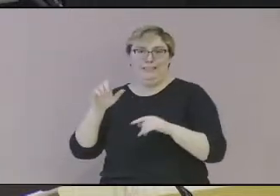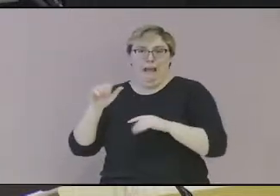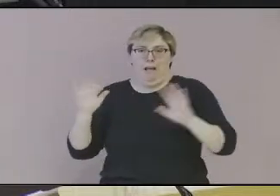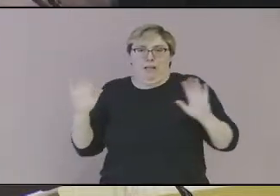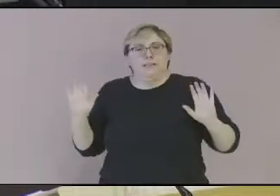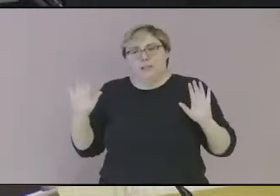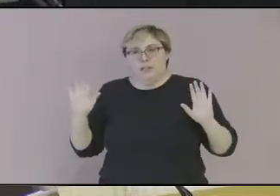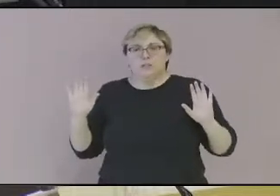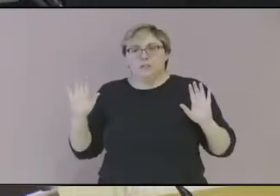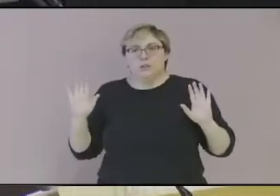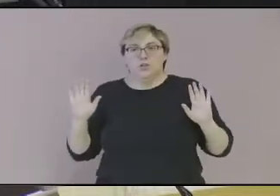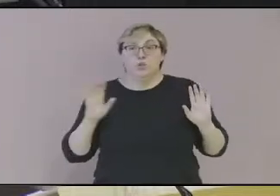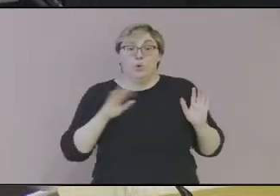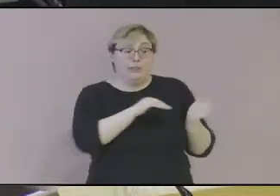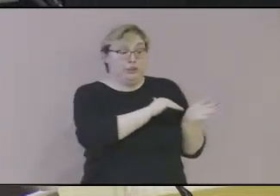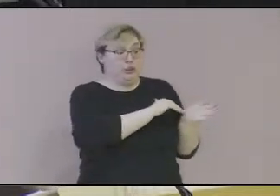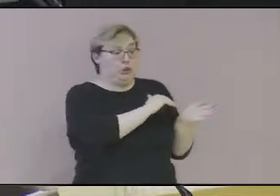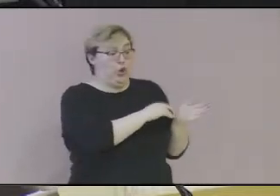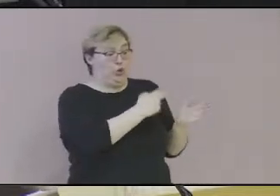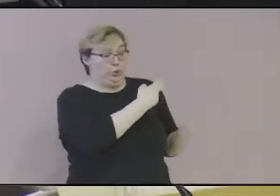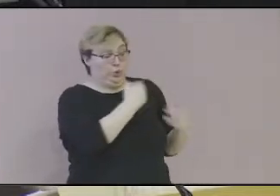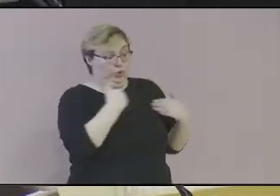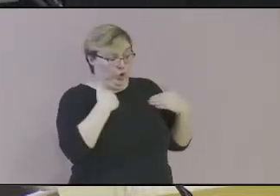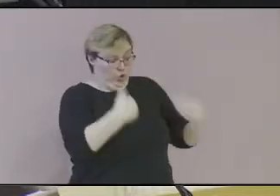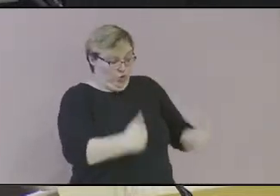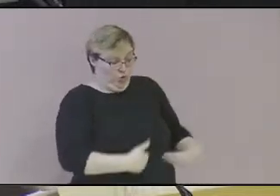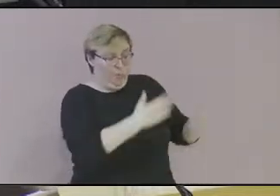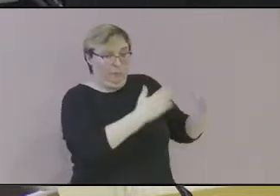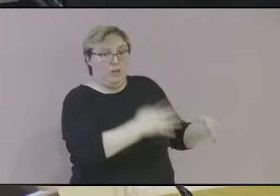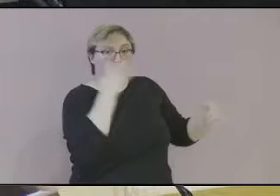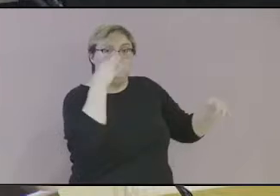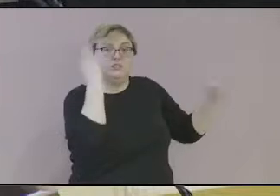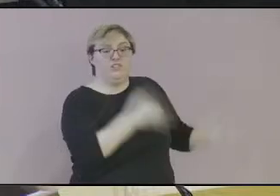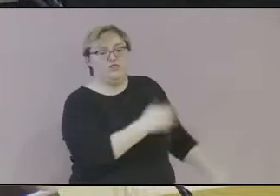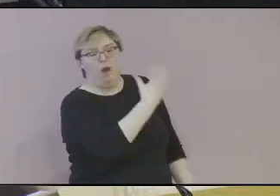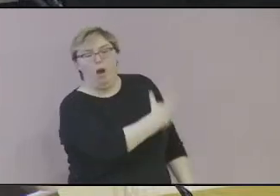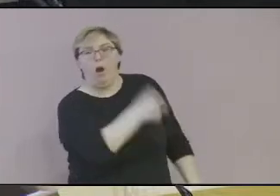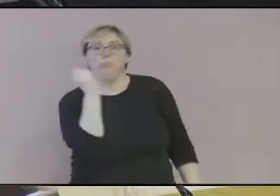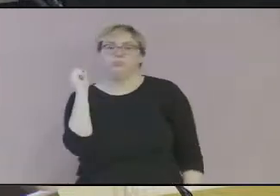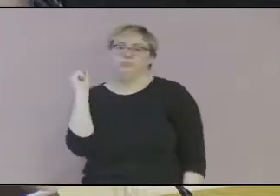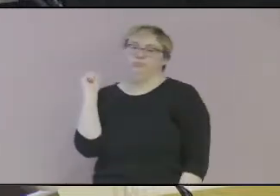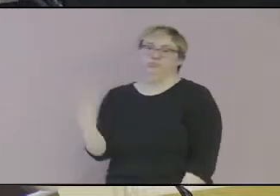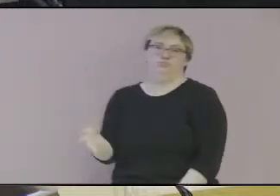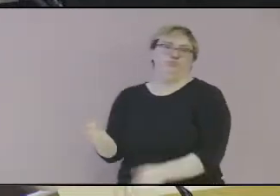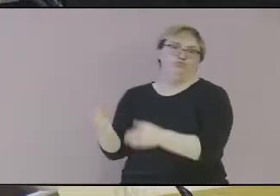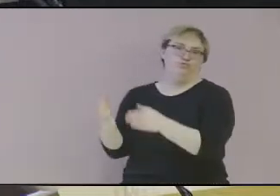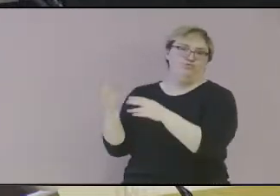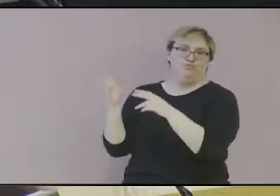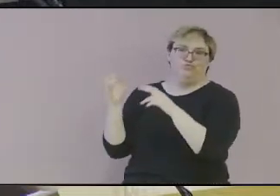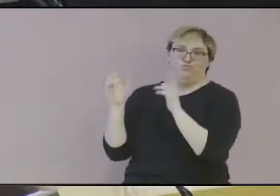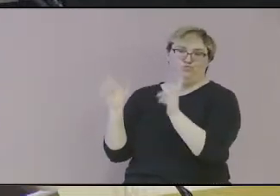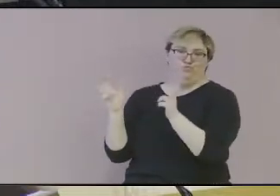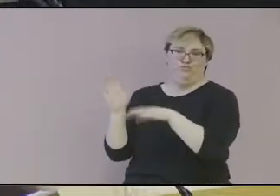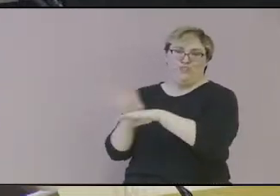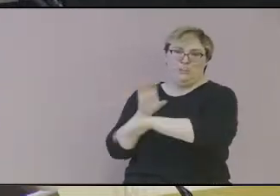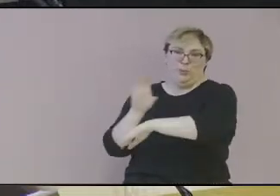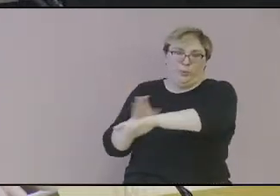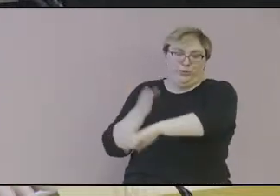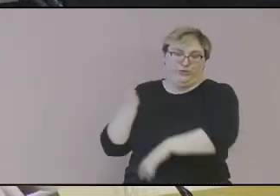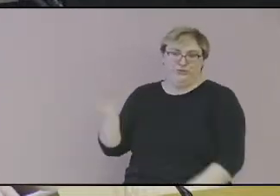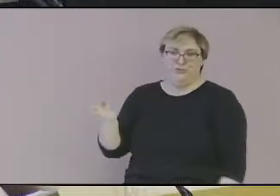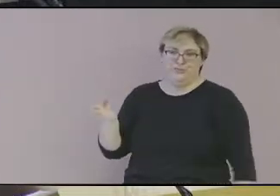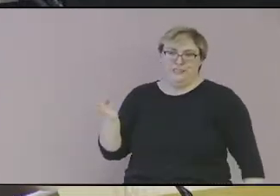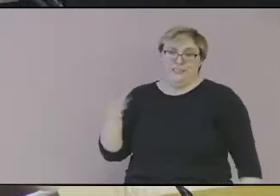the decision making away from humans entirely. And that is a whole separate problem for the